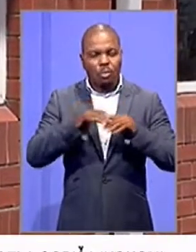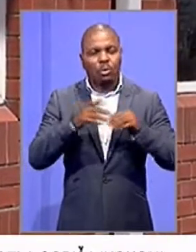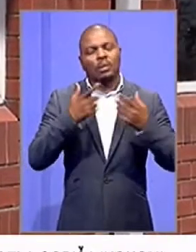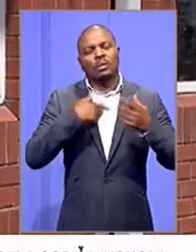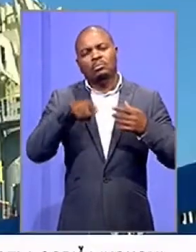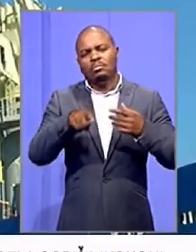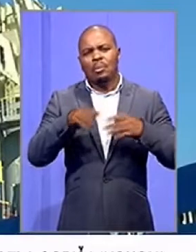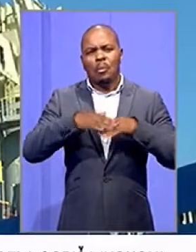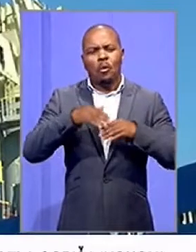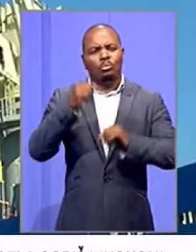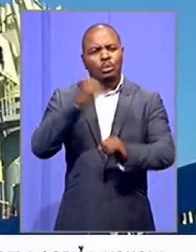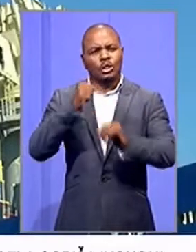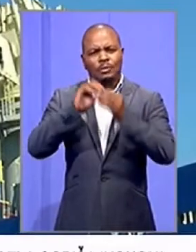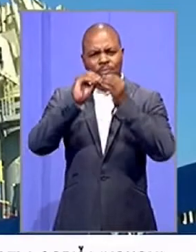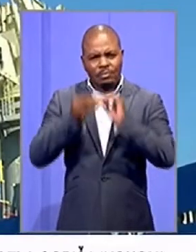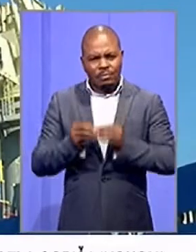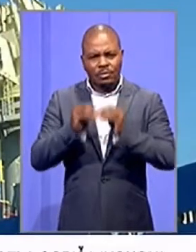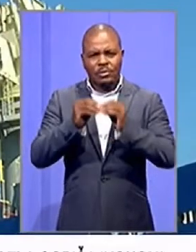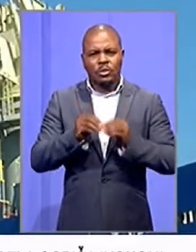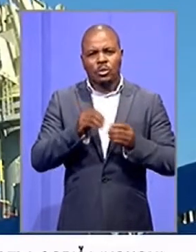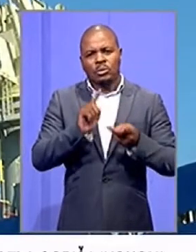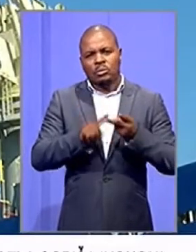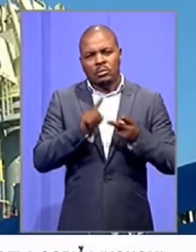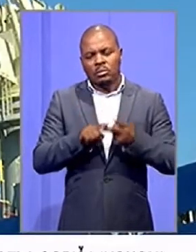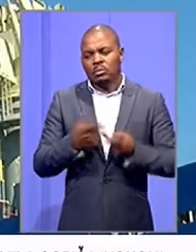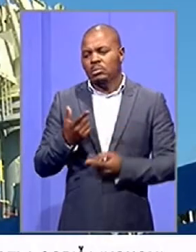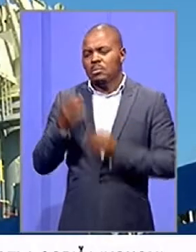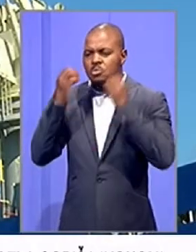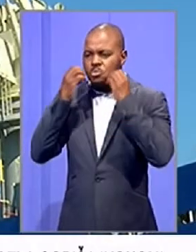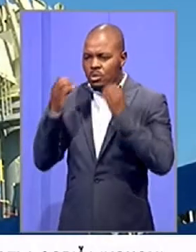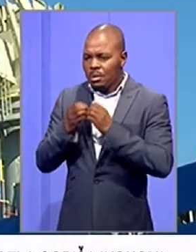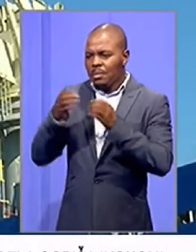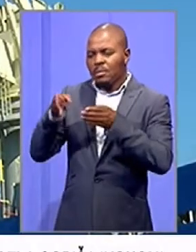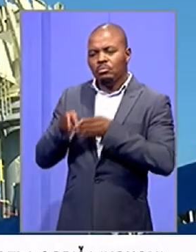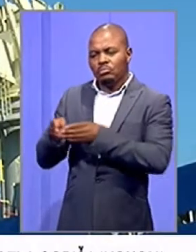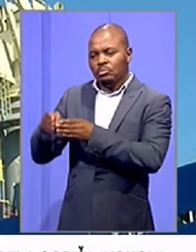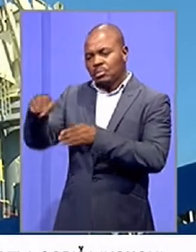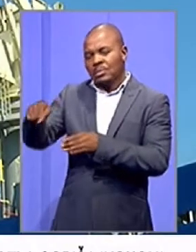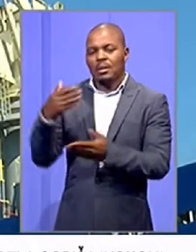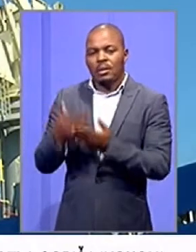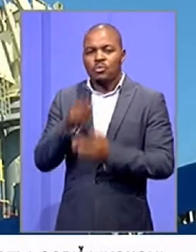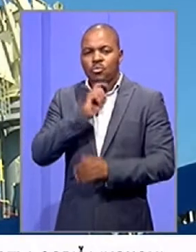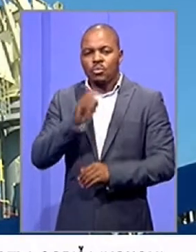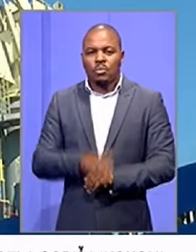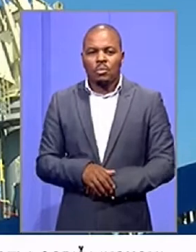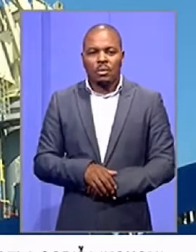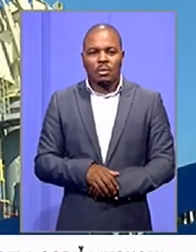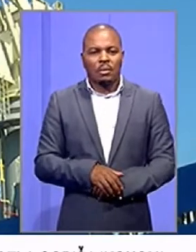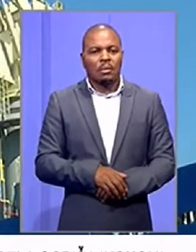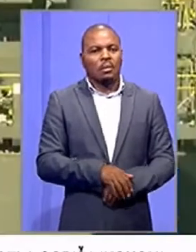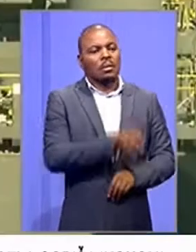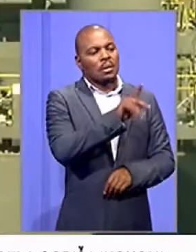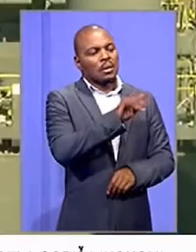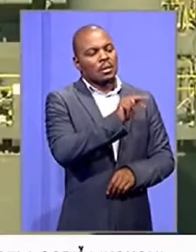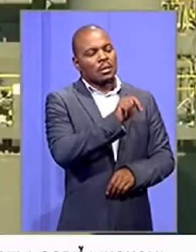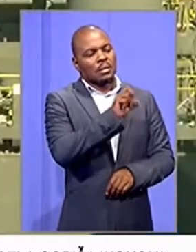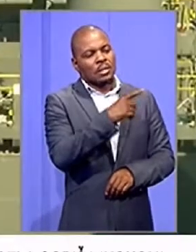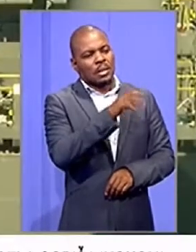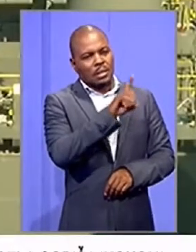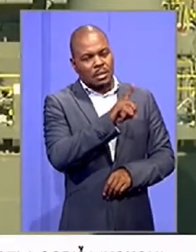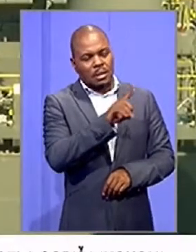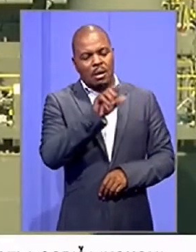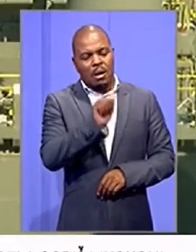the yard to enable the yard to be able to take on Mozambique LNG projects in the future as well. Hillside Aluminium ke engwe ya dikgwebo tse kgolo tsa